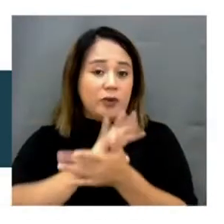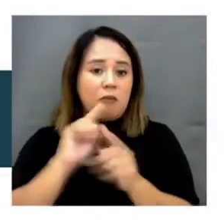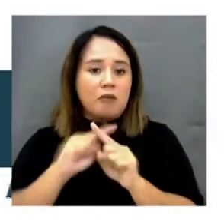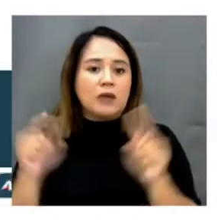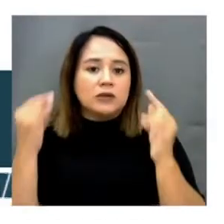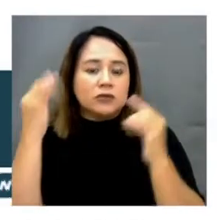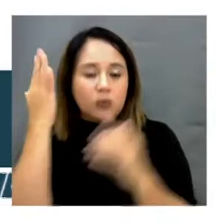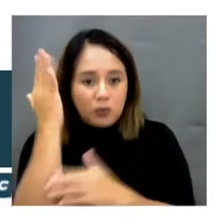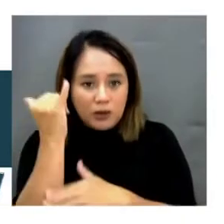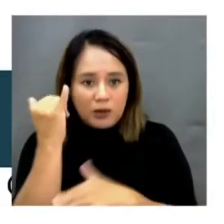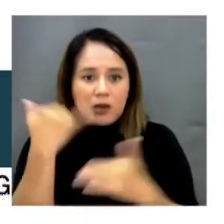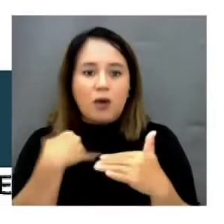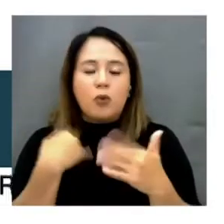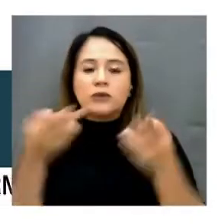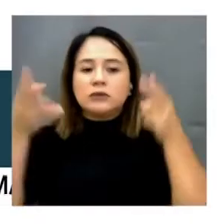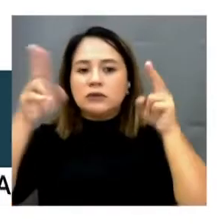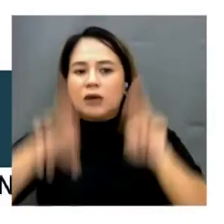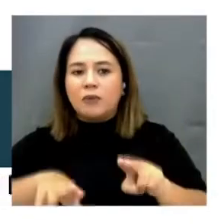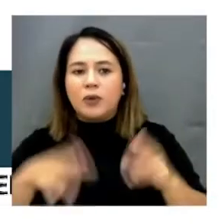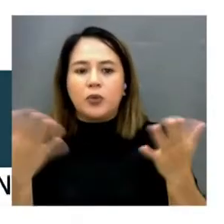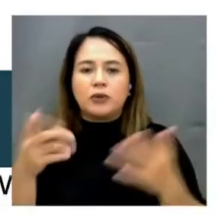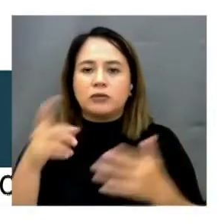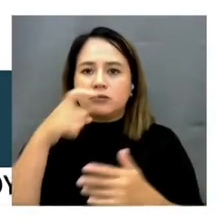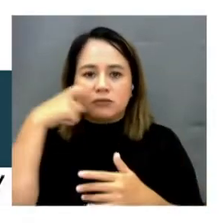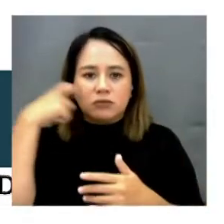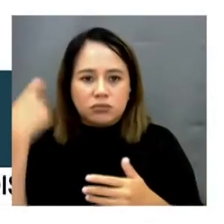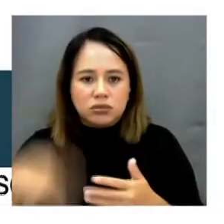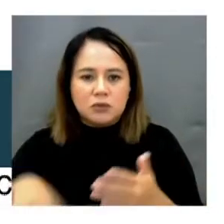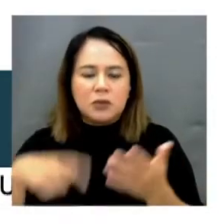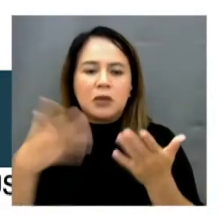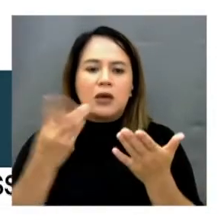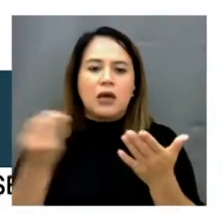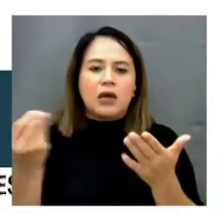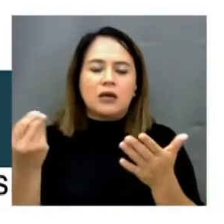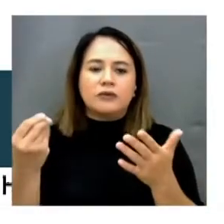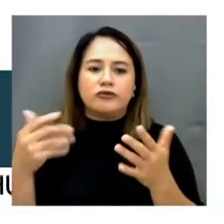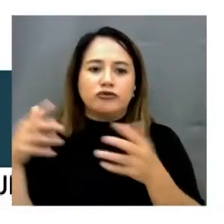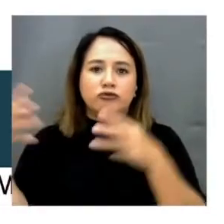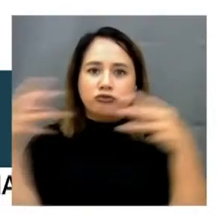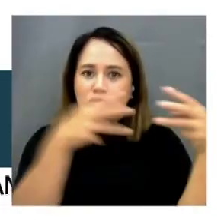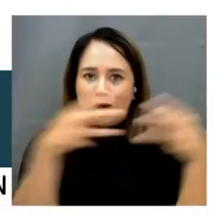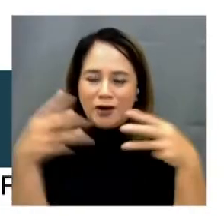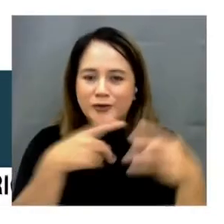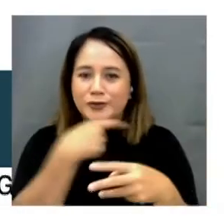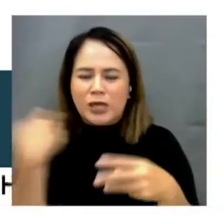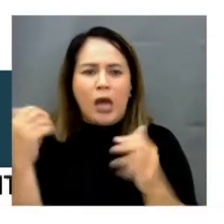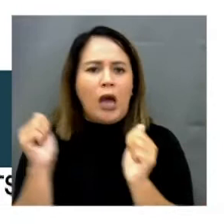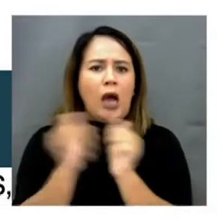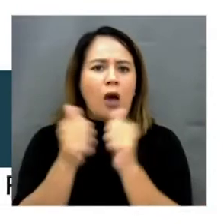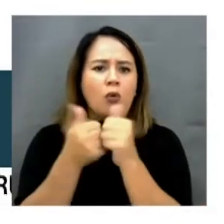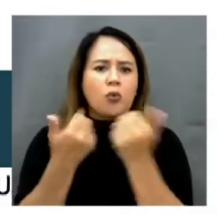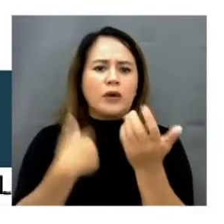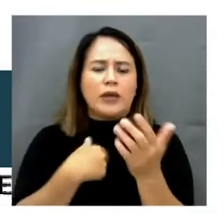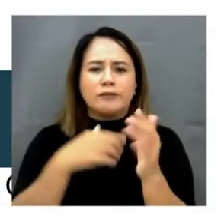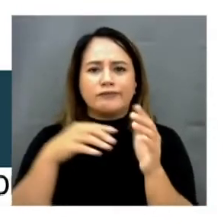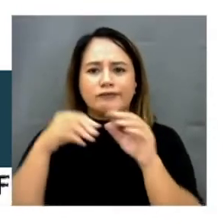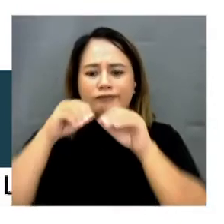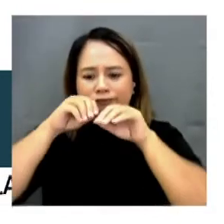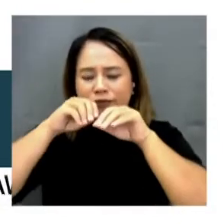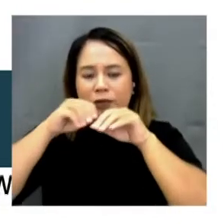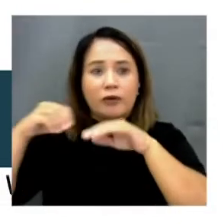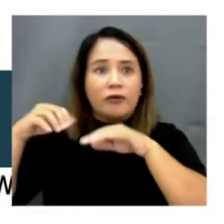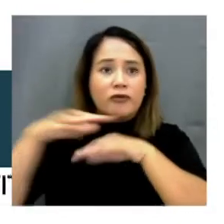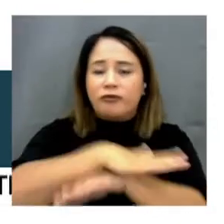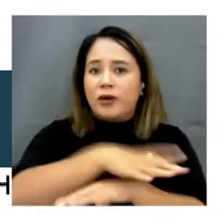because of what is happening in Ukraine and the invasion of Russia and how it has cascaded upon economies like